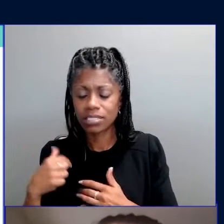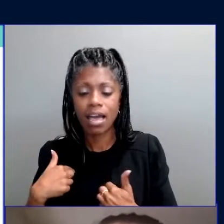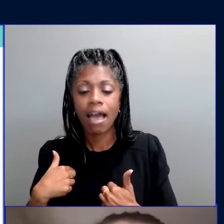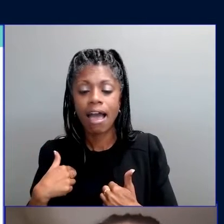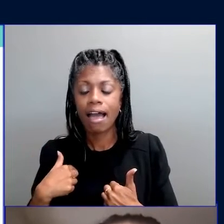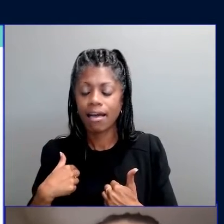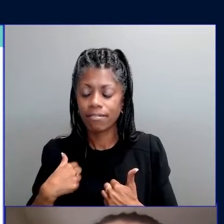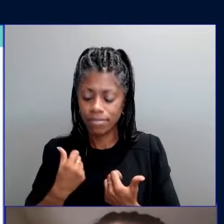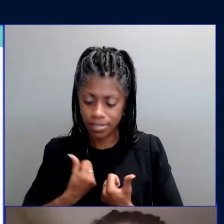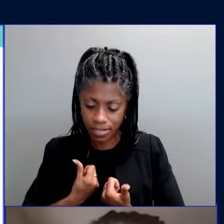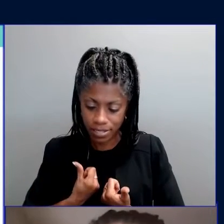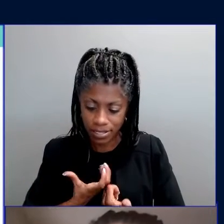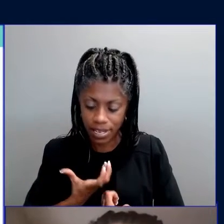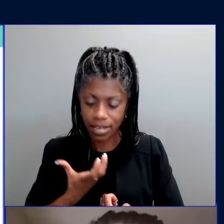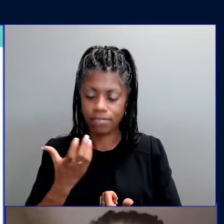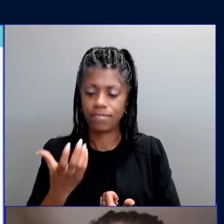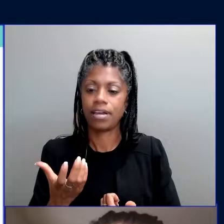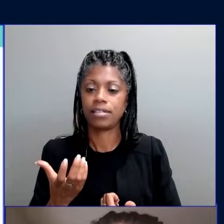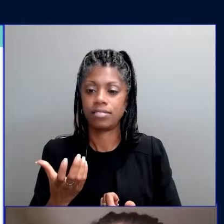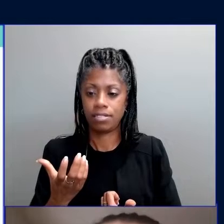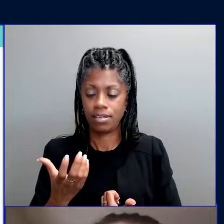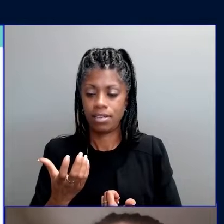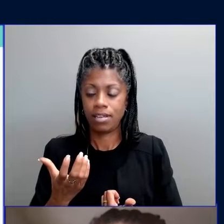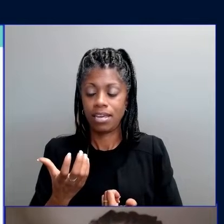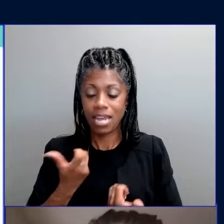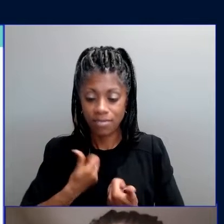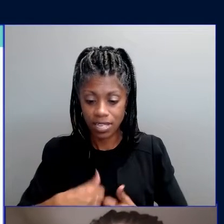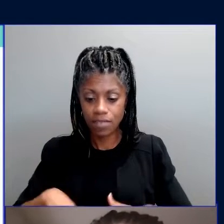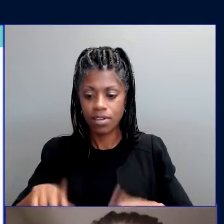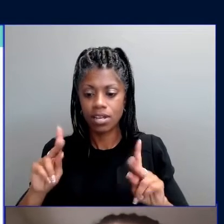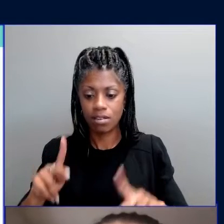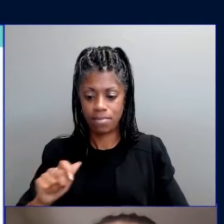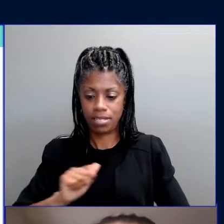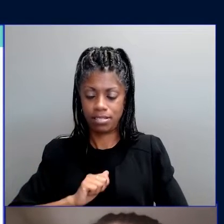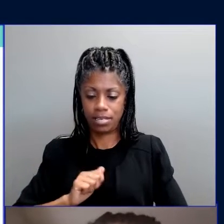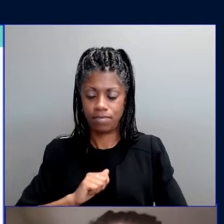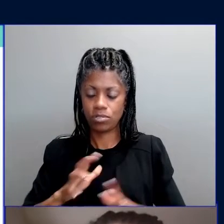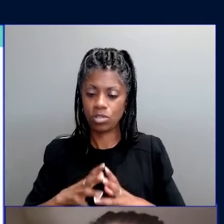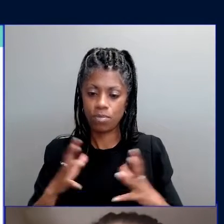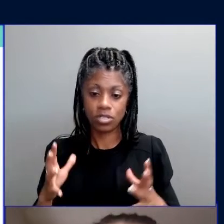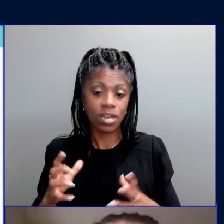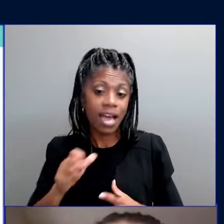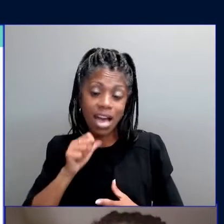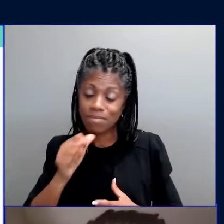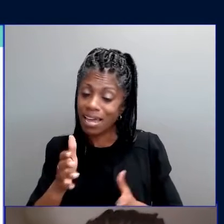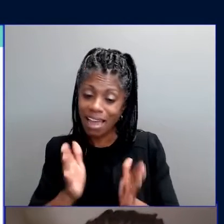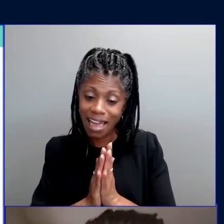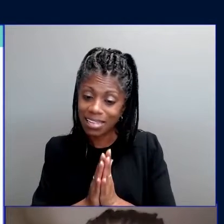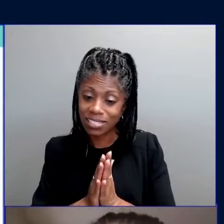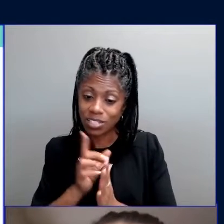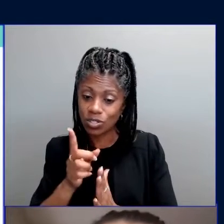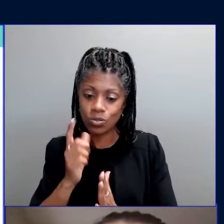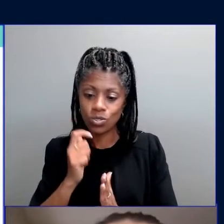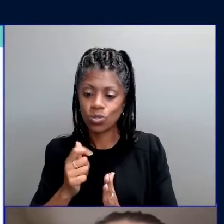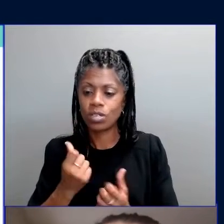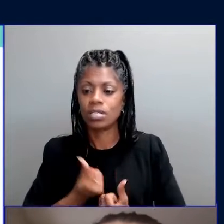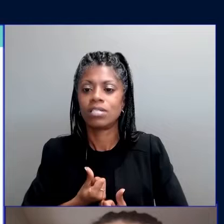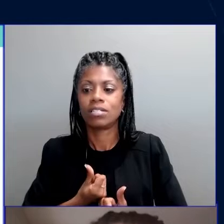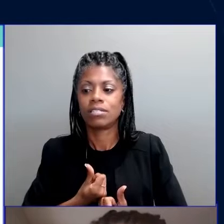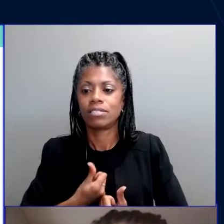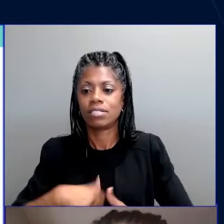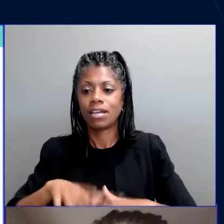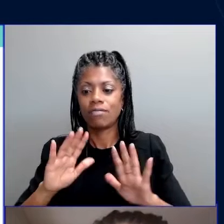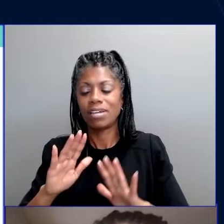have also gained so much. I want to be clear. I am not asking you to sacrifice everything or change it all